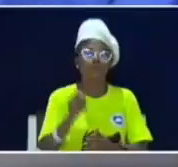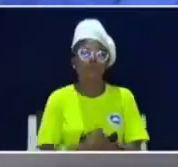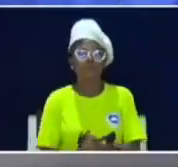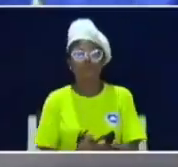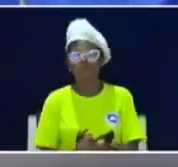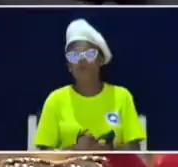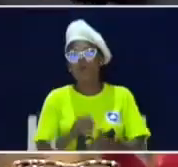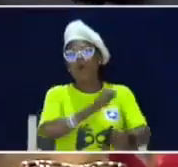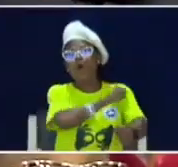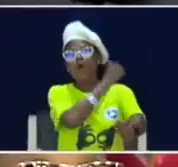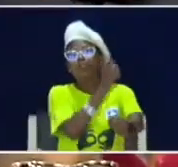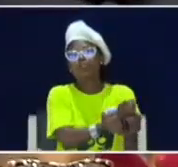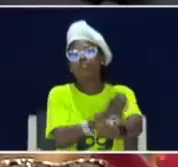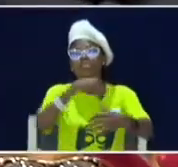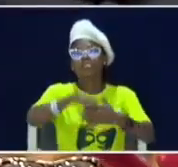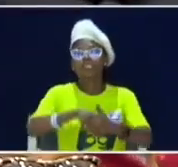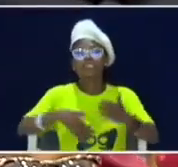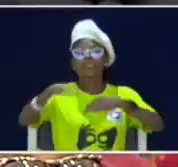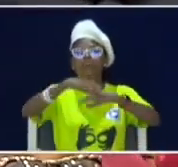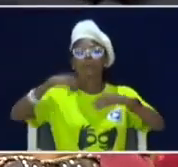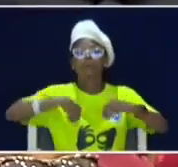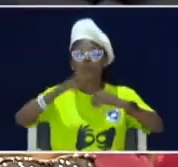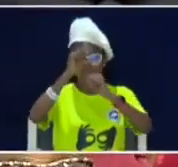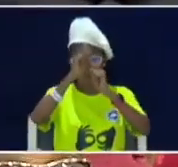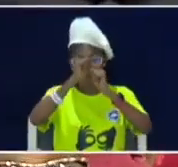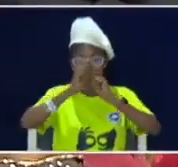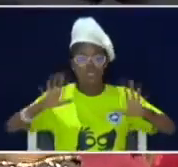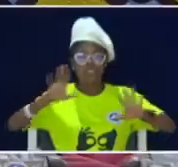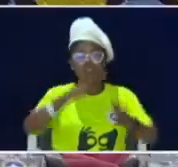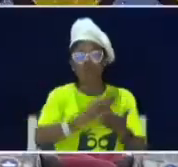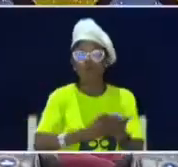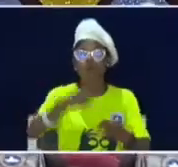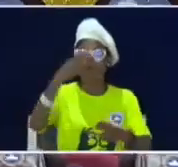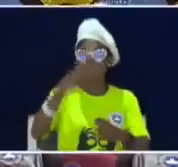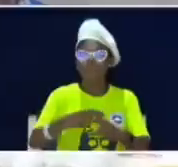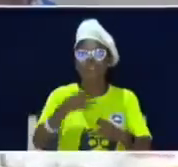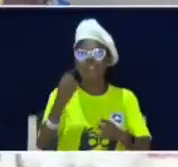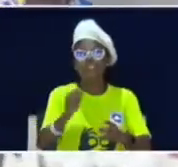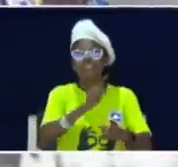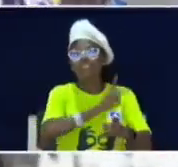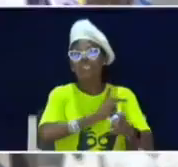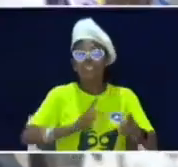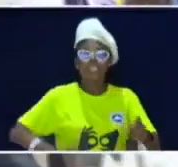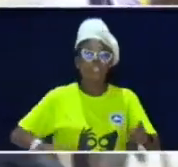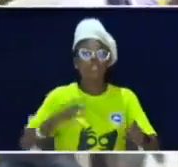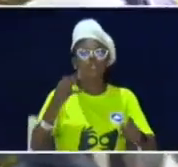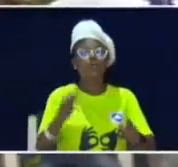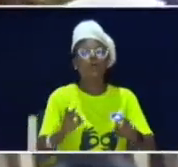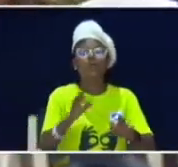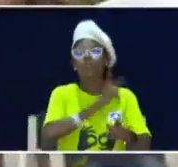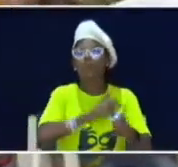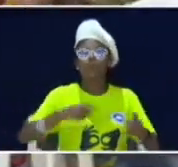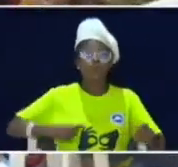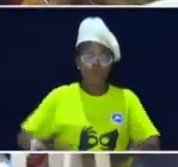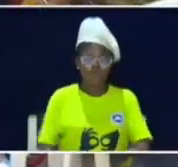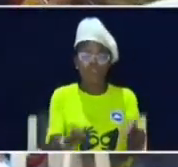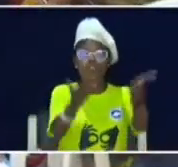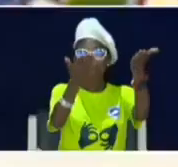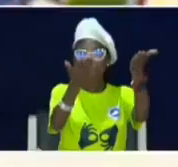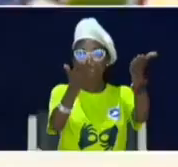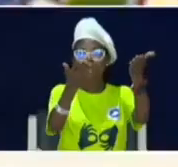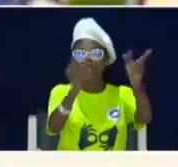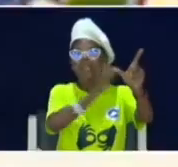Authority in heaven and earth will bless your name. The King of Kings will exalt you.